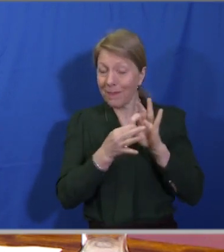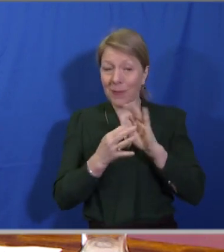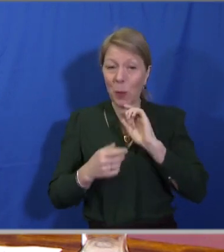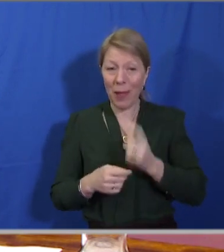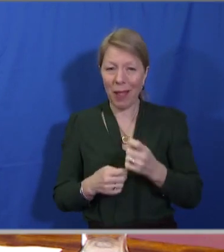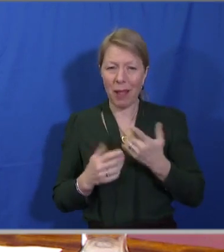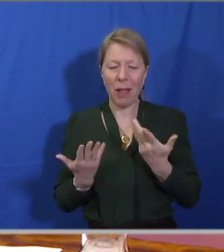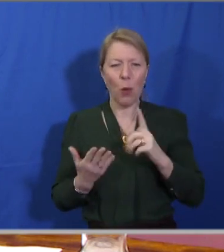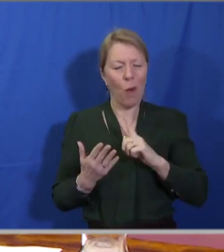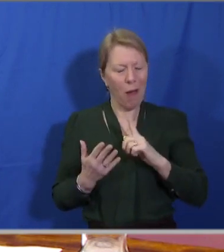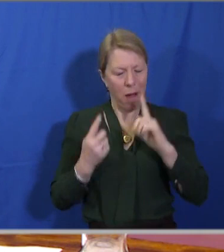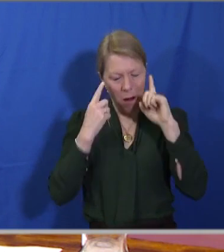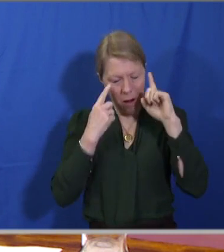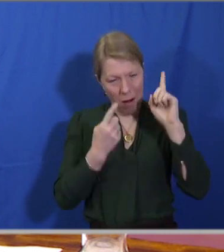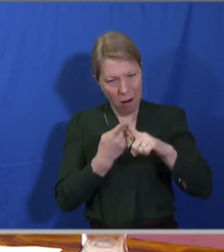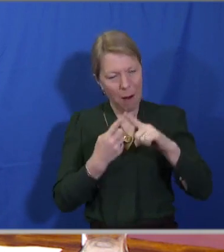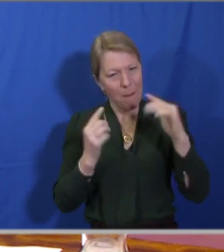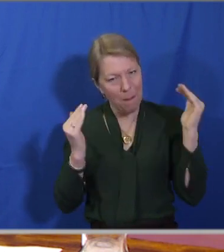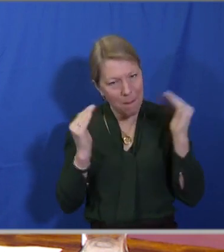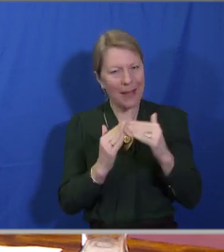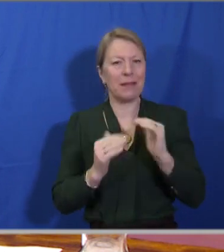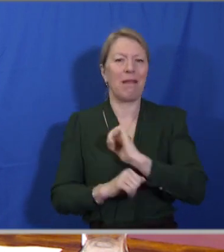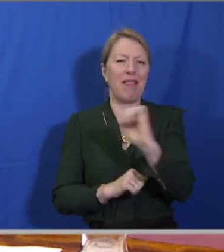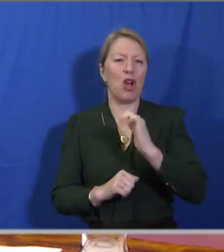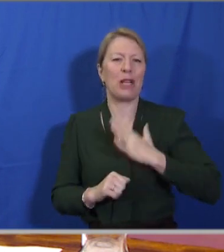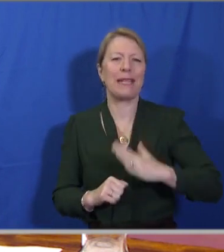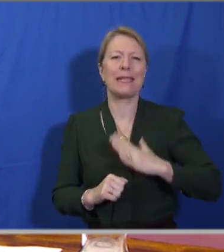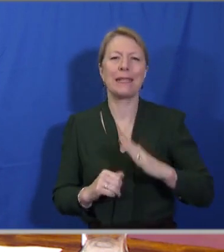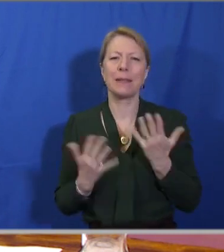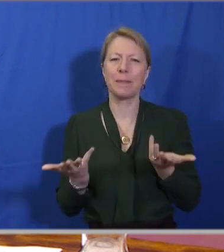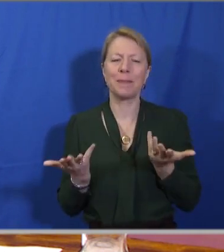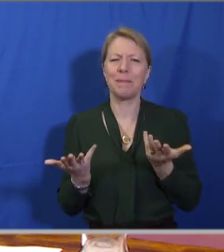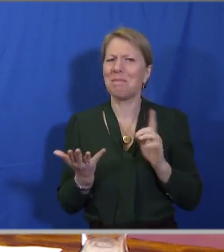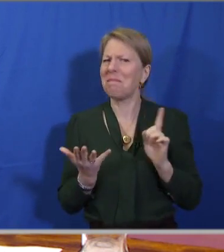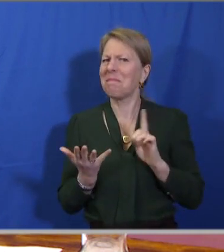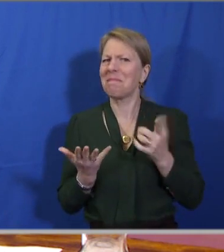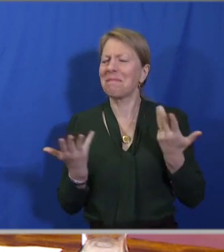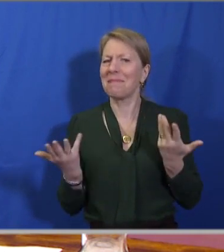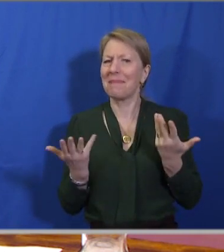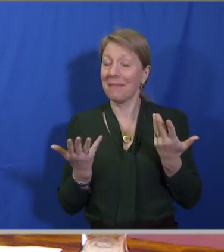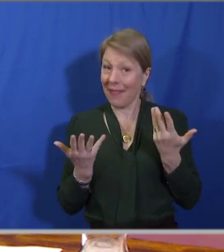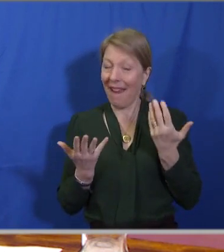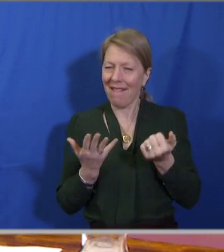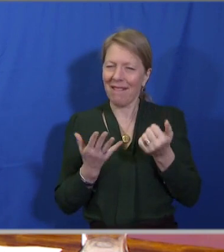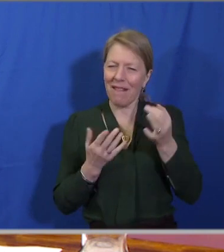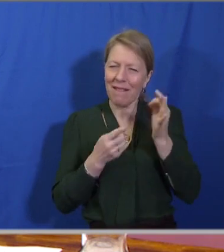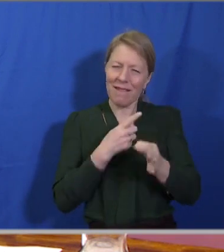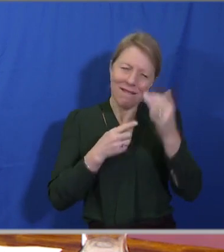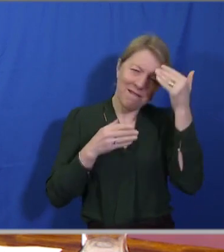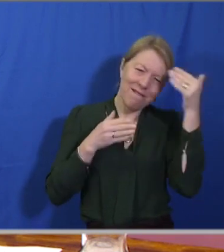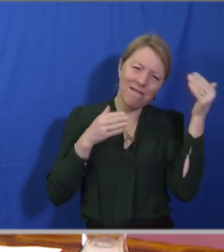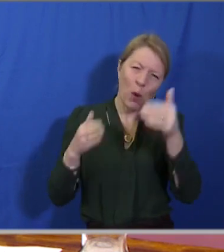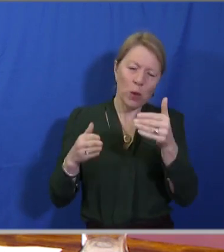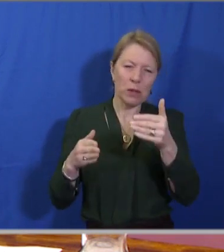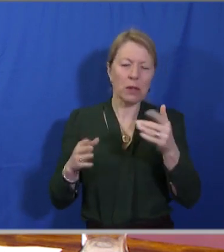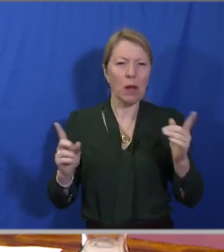needs. Certainly some have been outlined today, and I'm sure there's a long list as well. What is going to be done specifically in terms of co-production with those